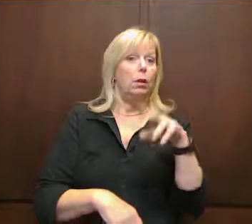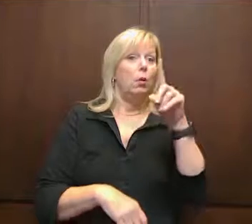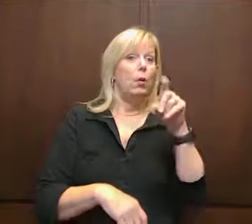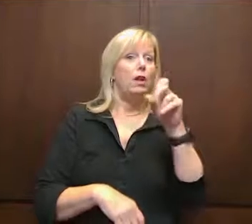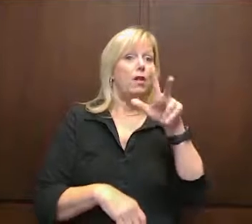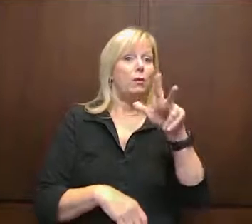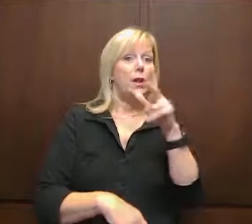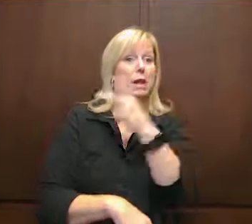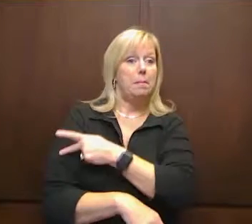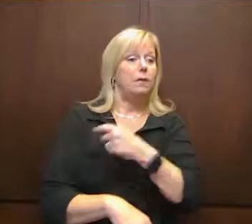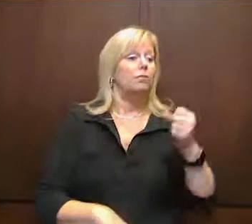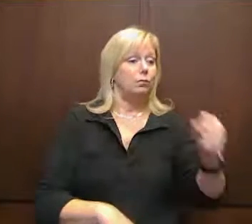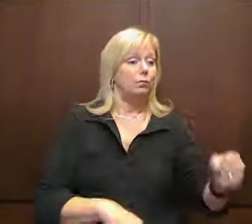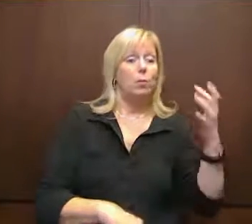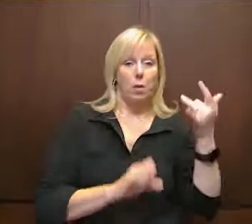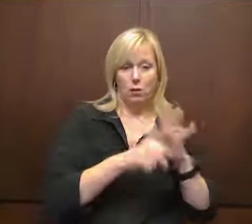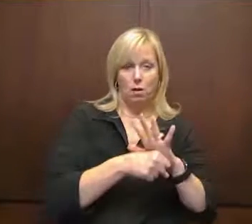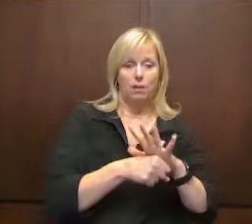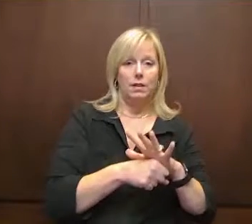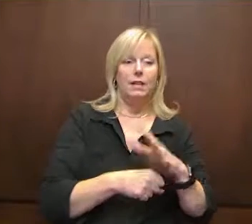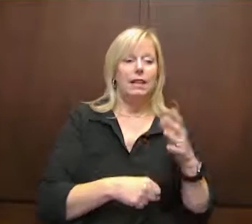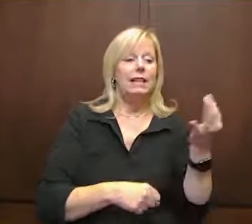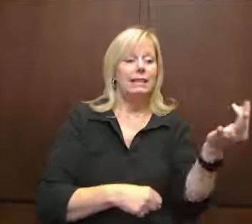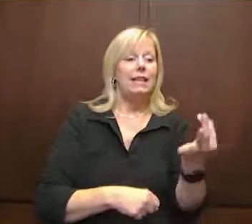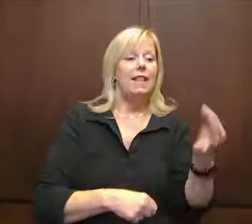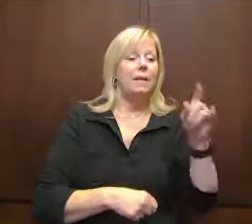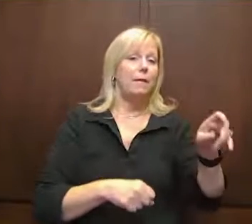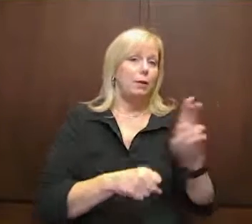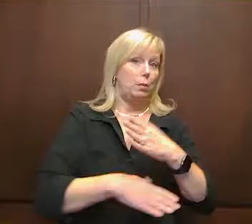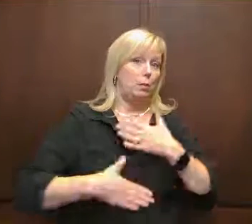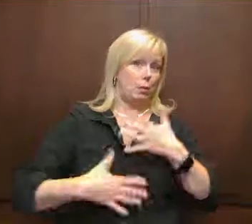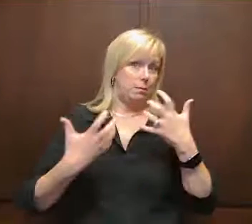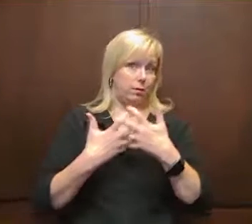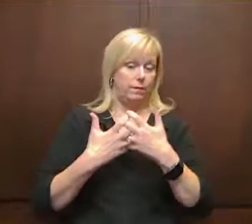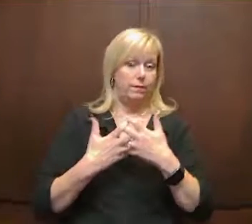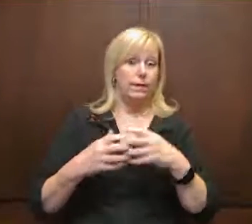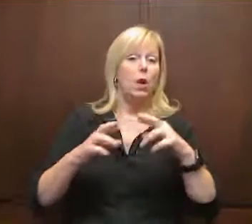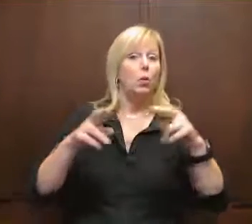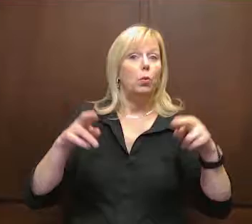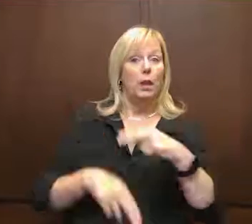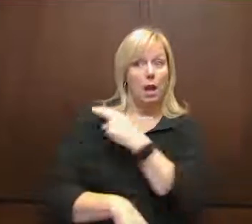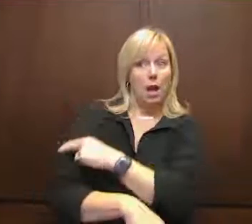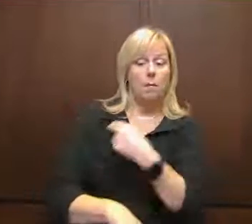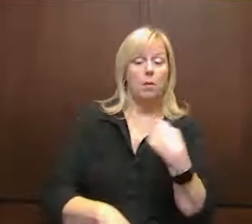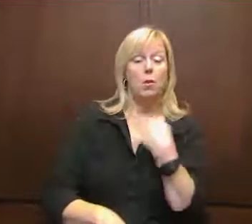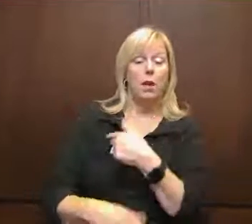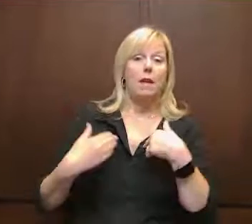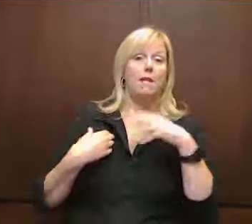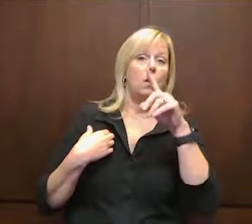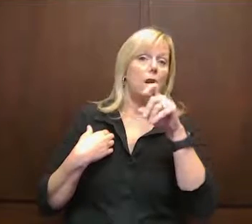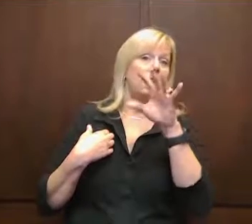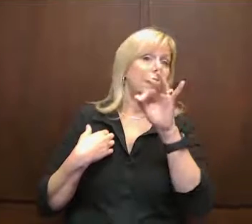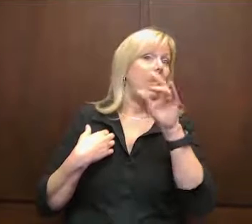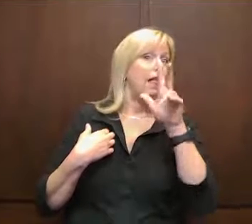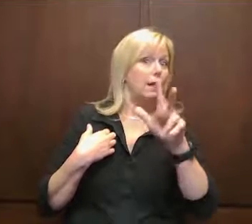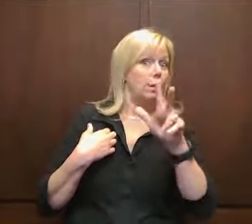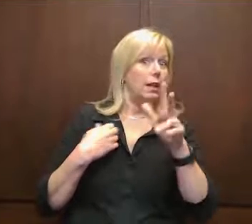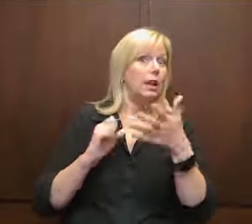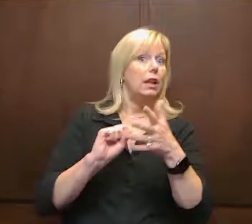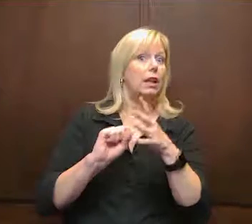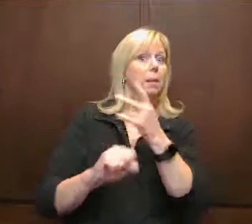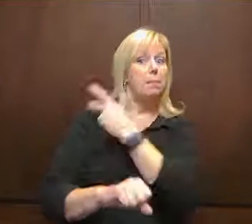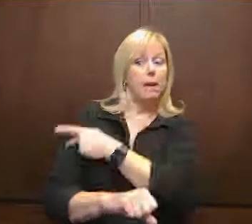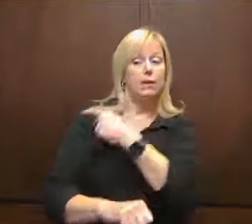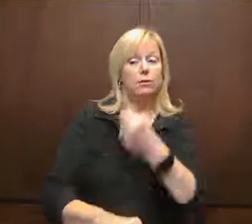103 COVID-related patients, of which 9 are on ventilators. In our region, there are 193